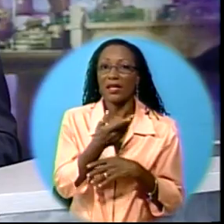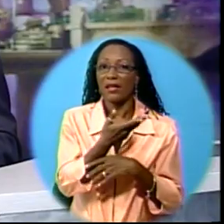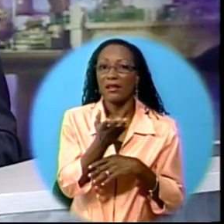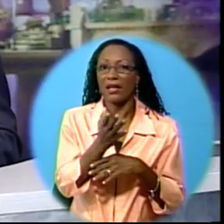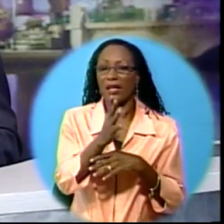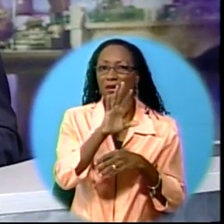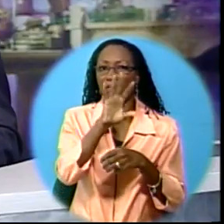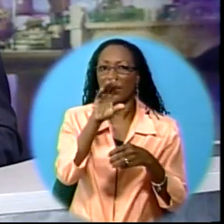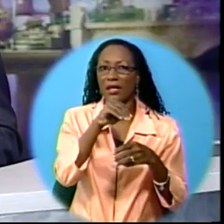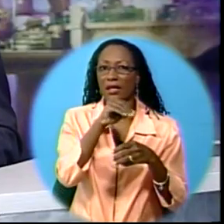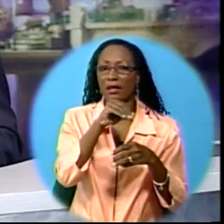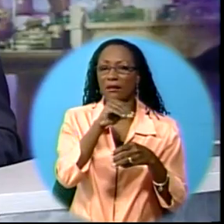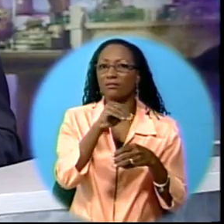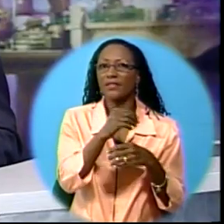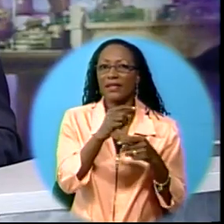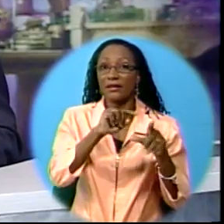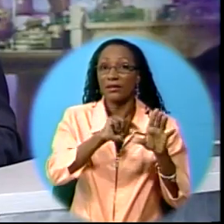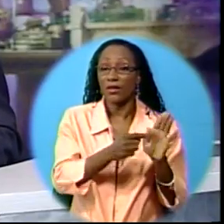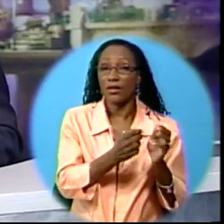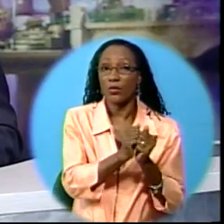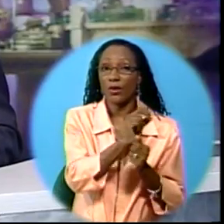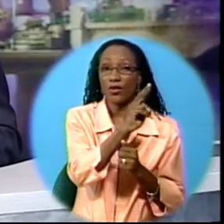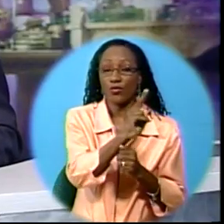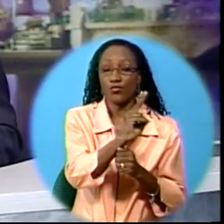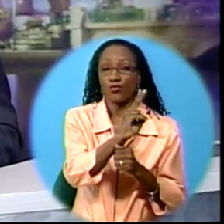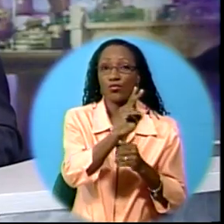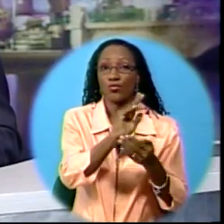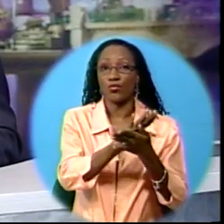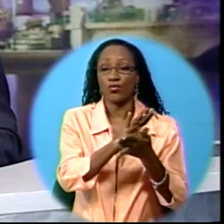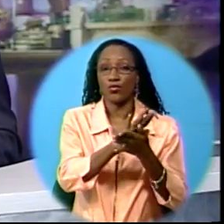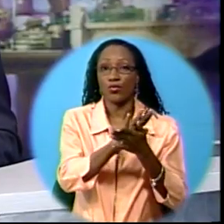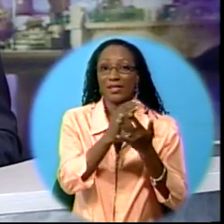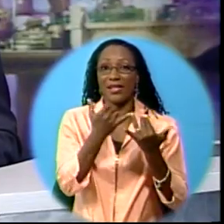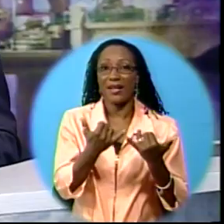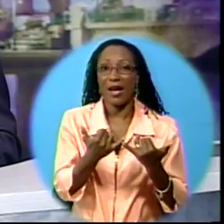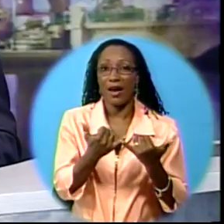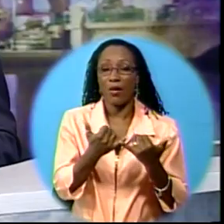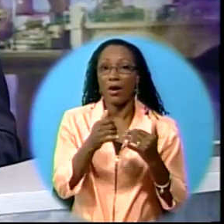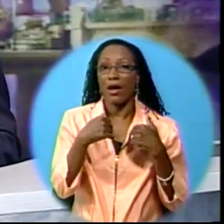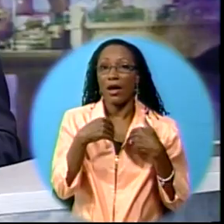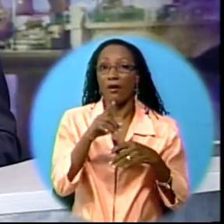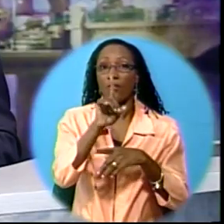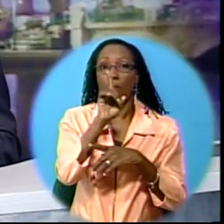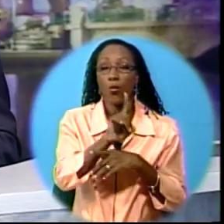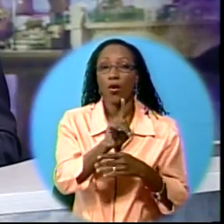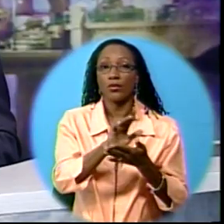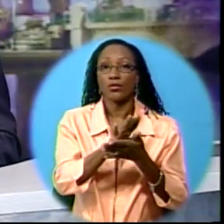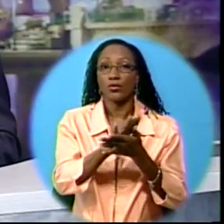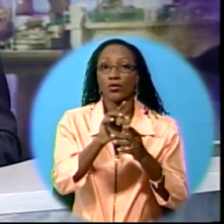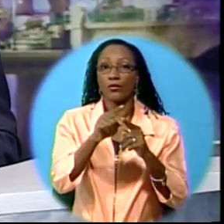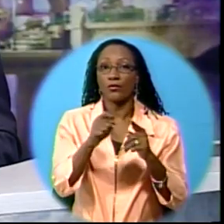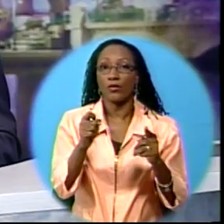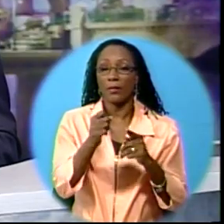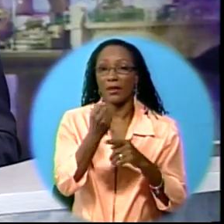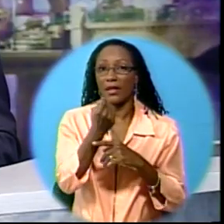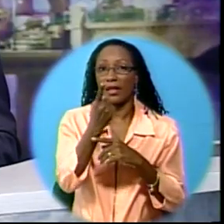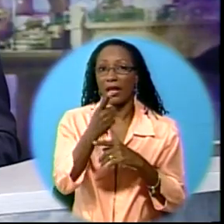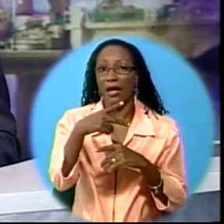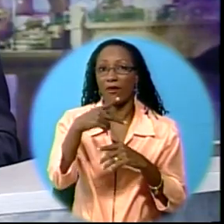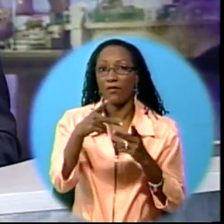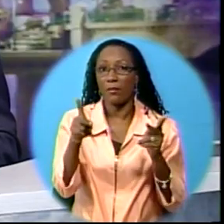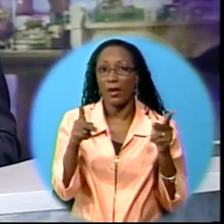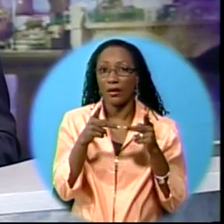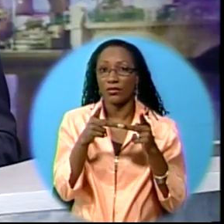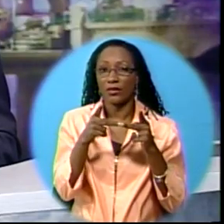each parish. Barbados coordinator Vasco Toppin says the organization faces a mammoth task each year as it tries to get